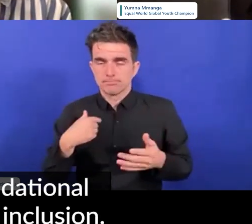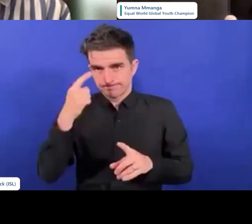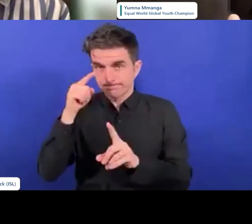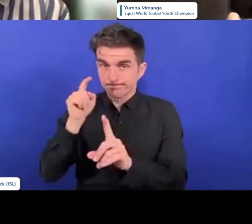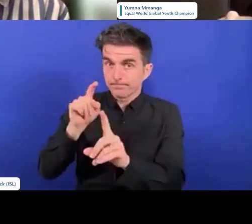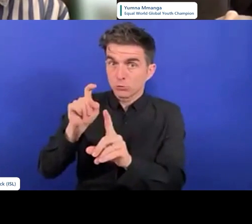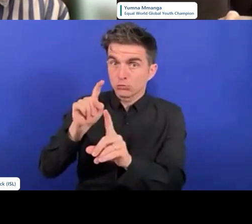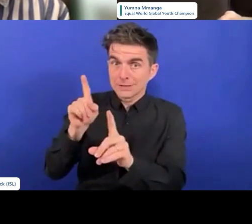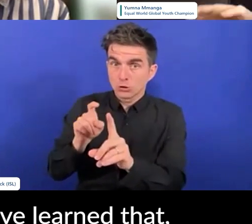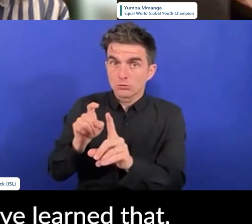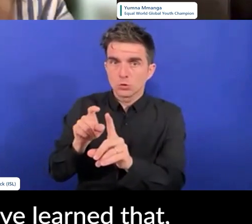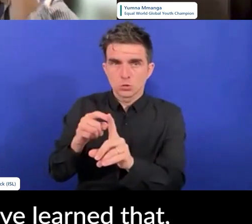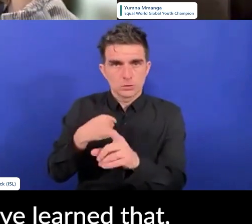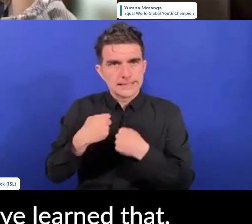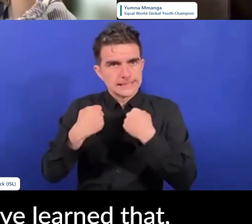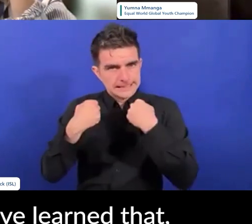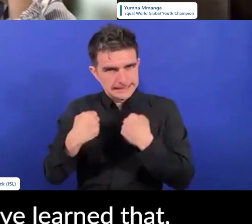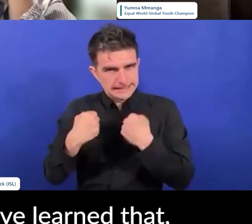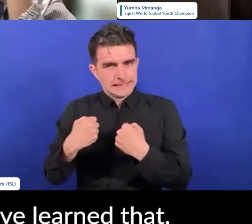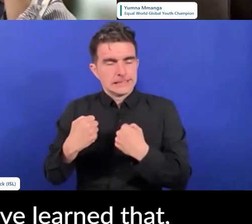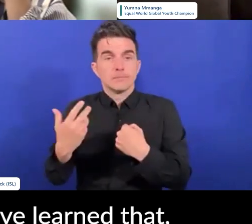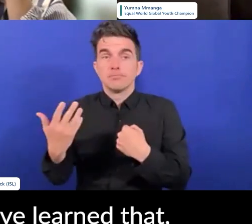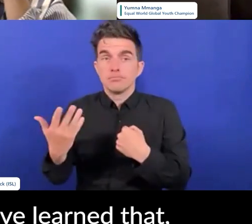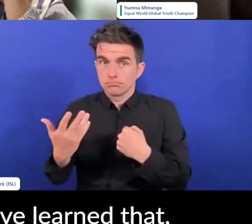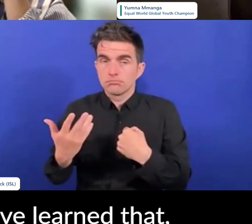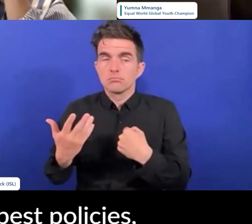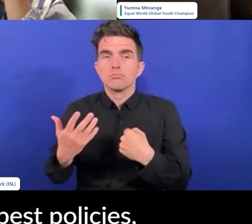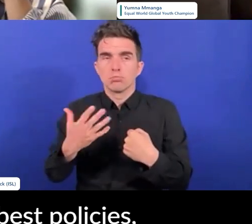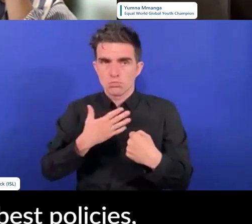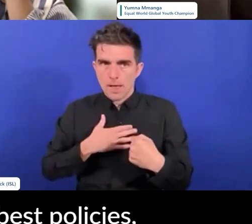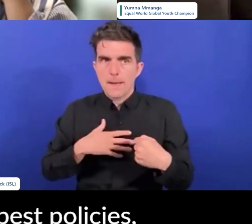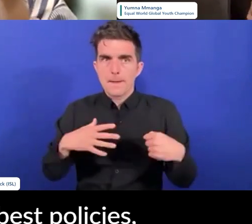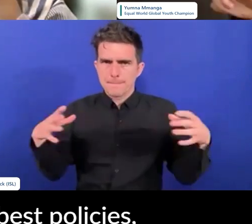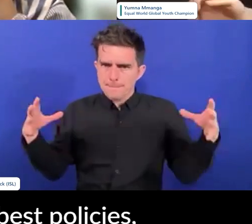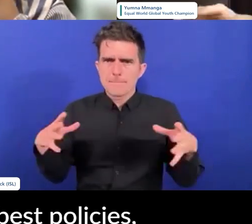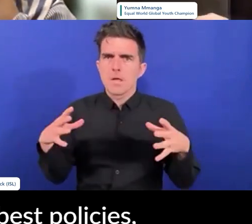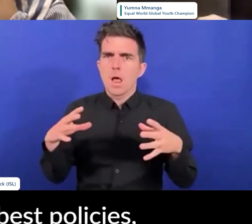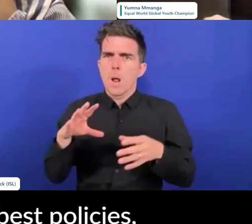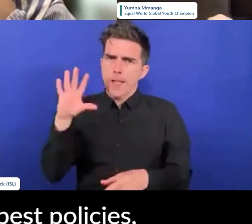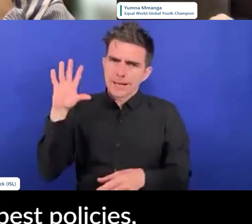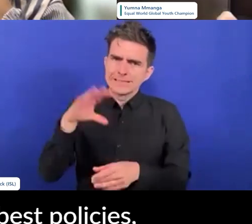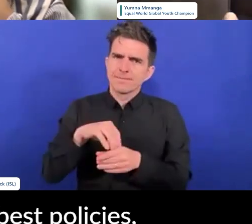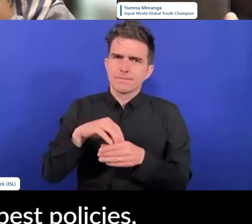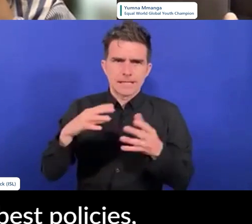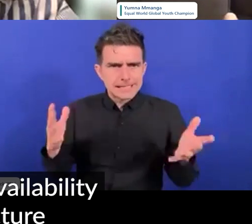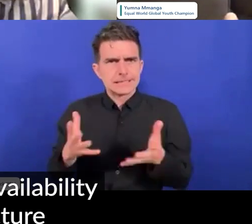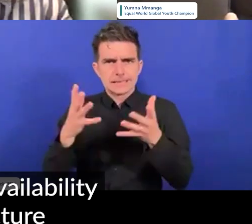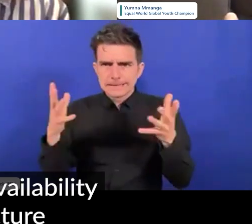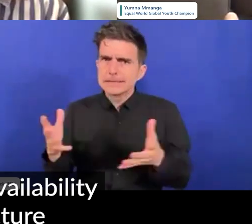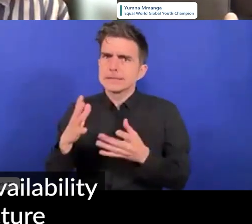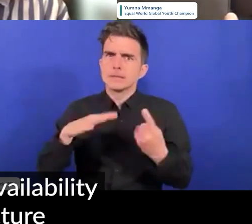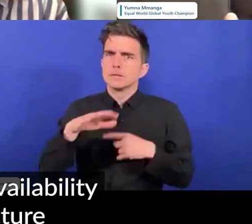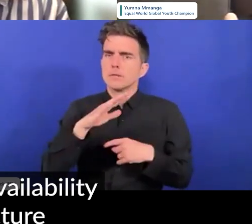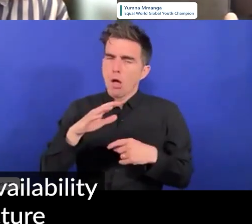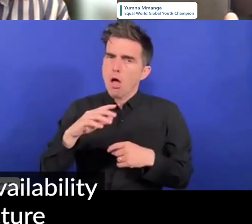inclusion. Here in Tanzania, we have learned that even if we have the best policies, no matter